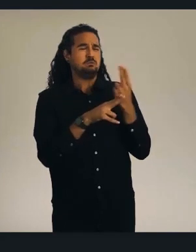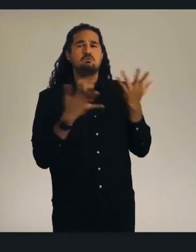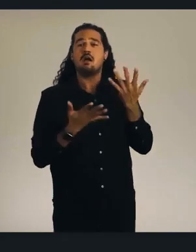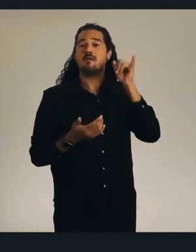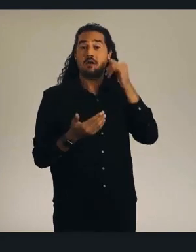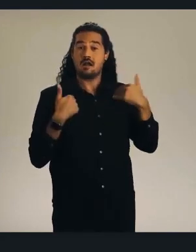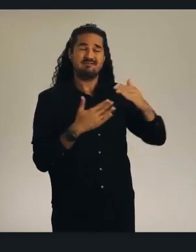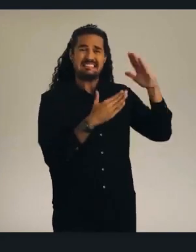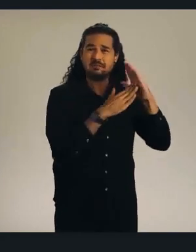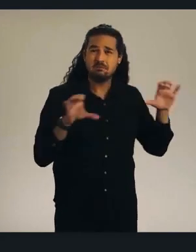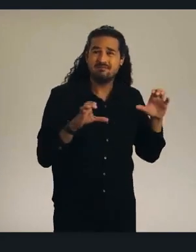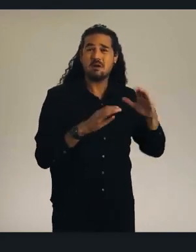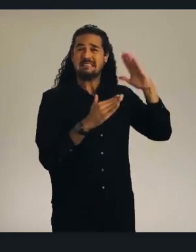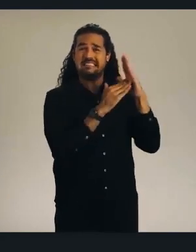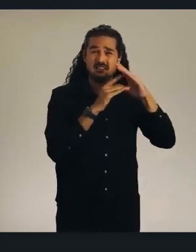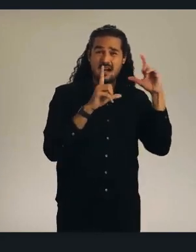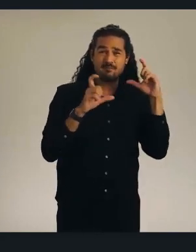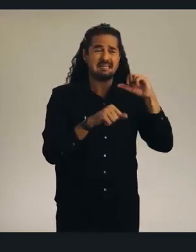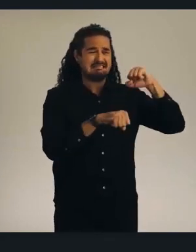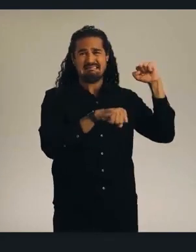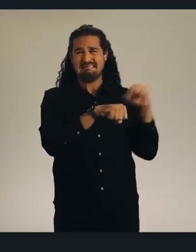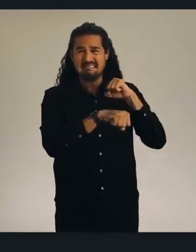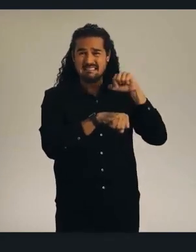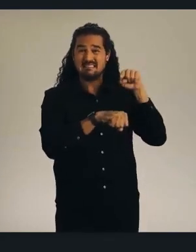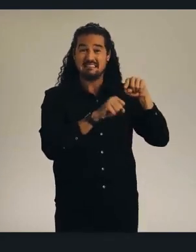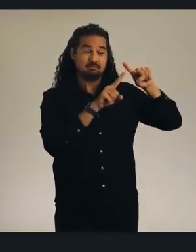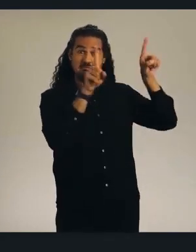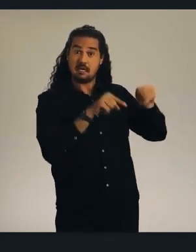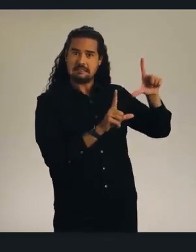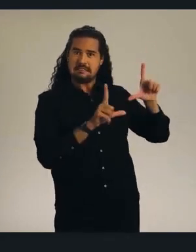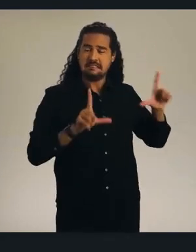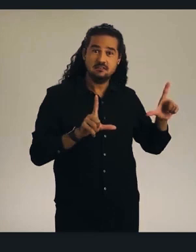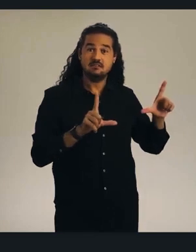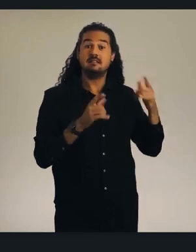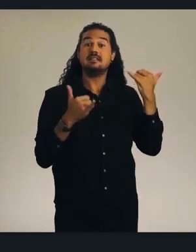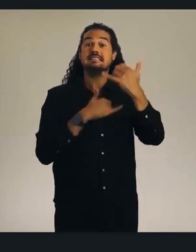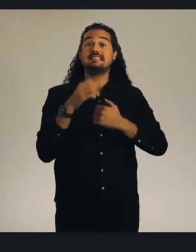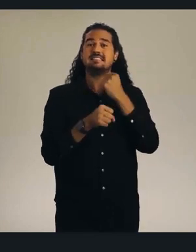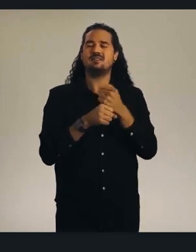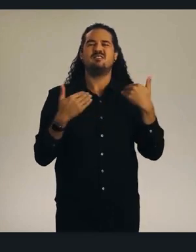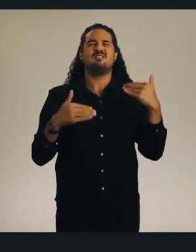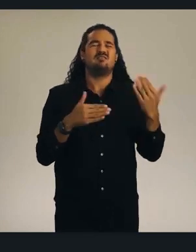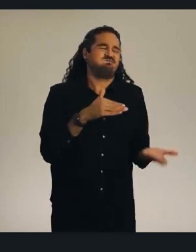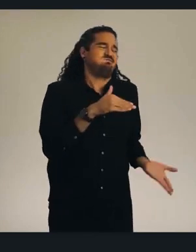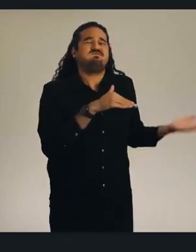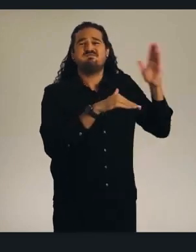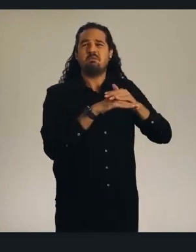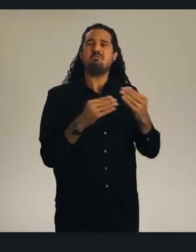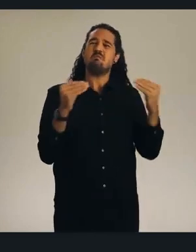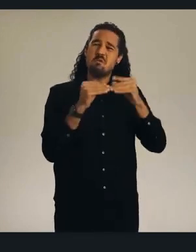great durability, larger displays, and incredible design. This year, we build on that in a major way. Let's take a look at our most pro iPhone